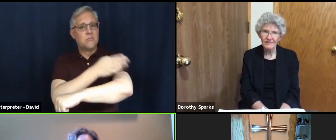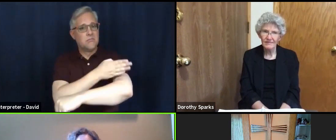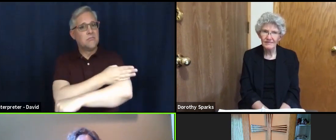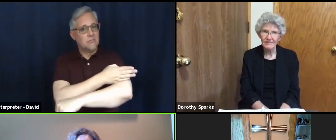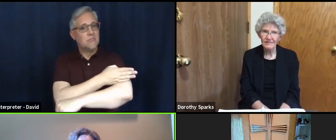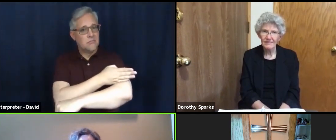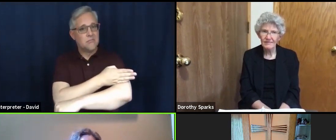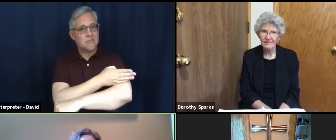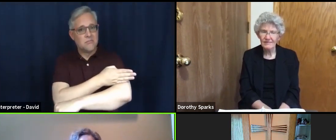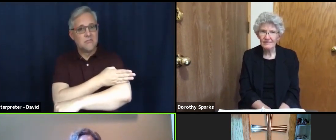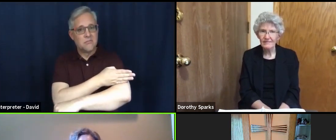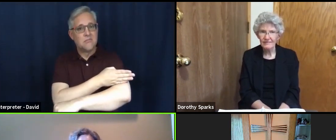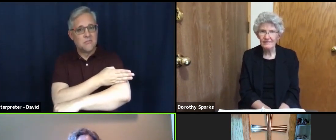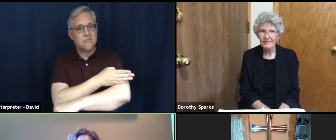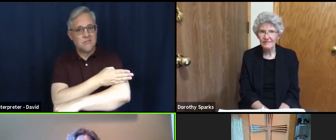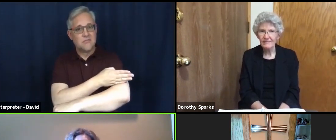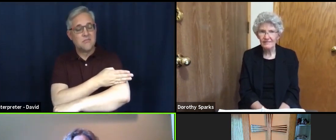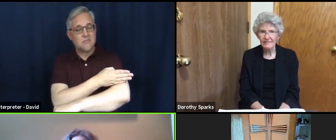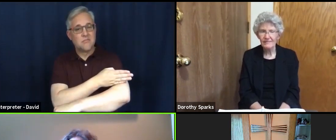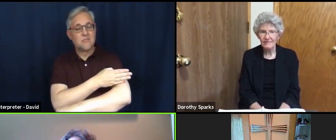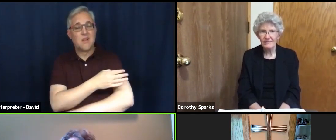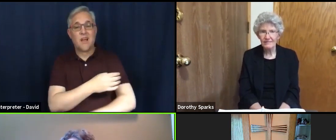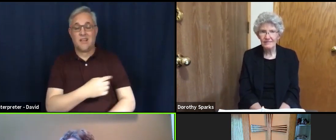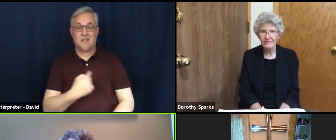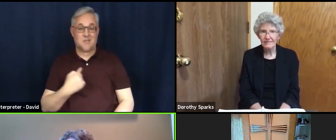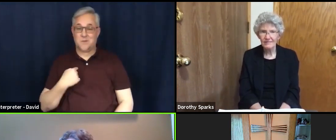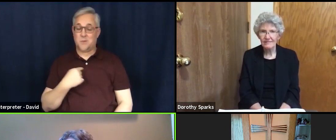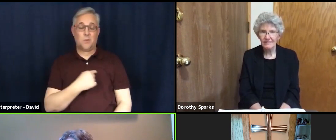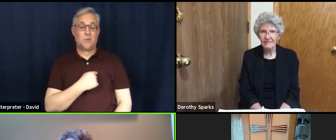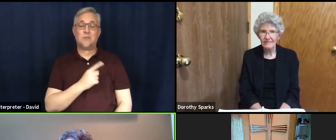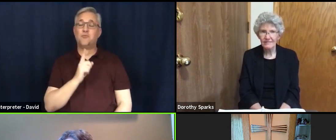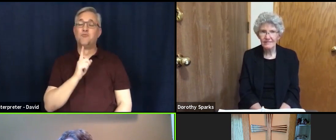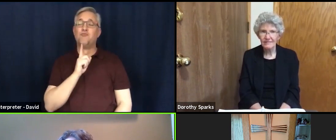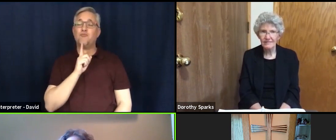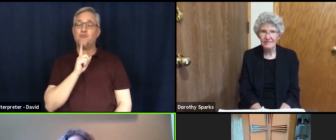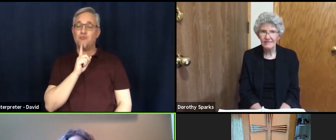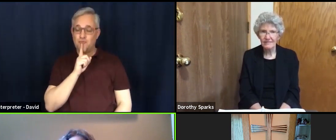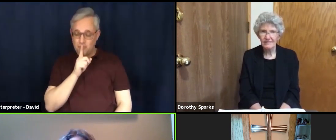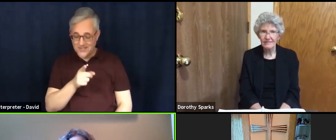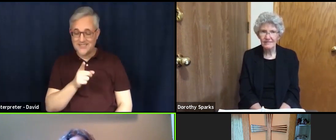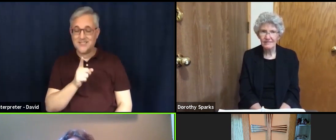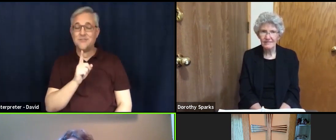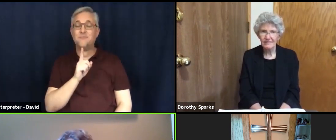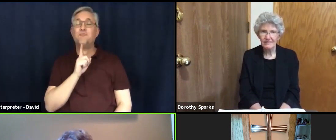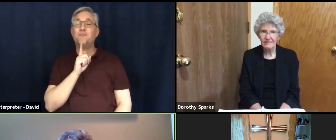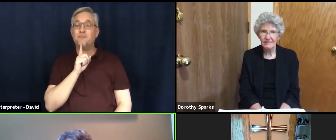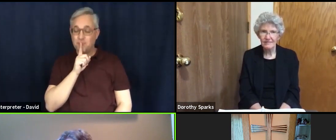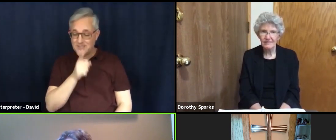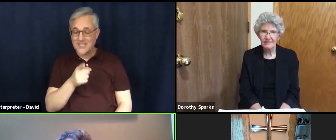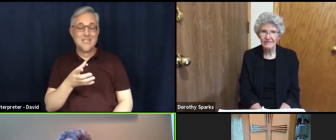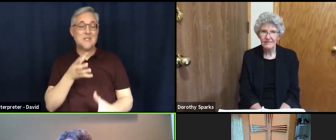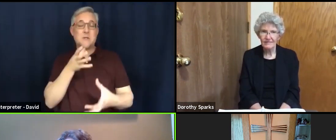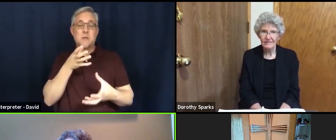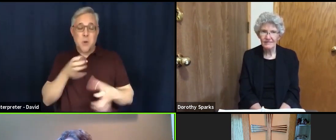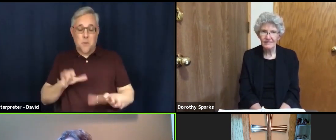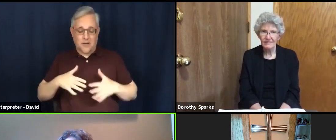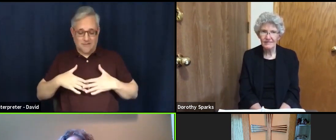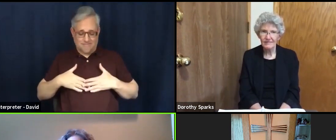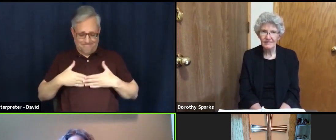And we really, really do not want to admit that we have done something wrong.